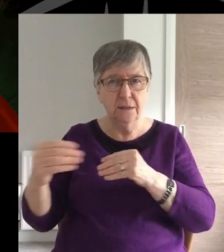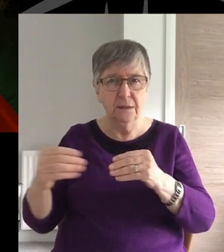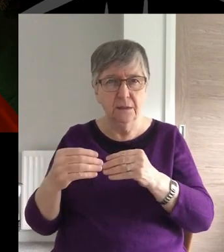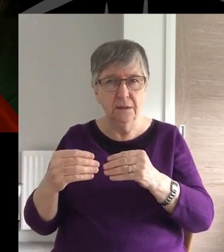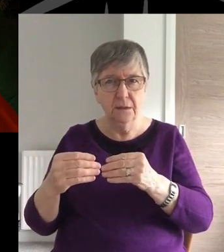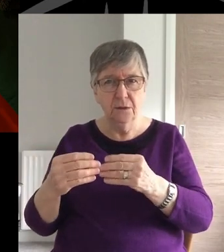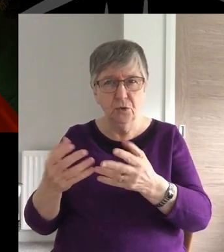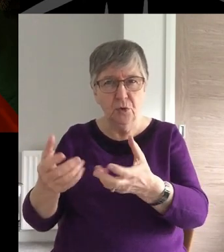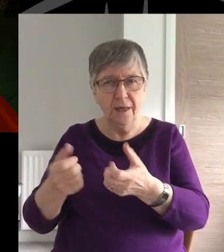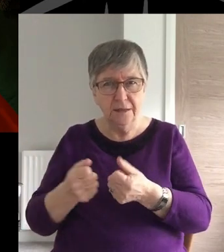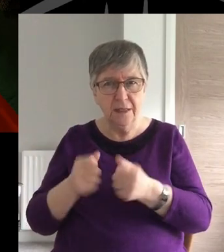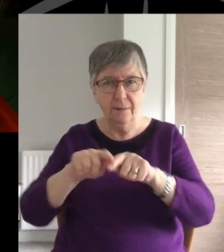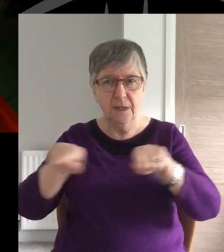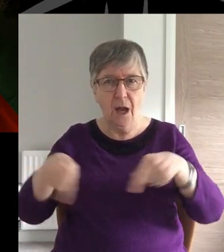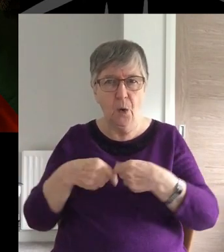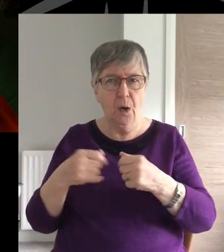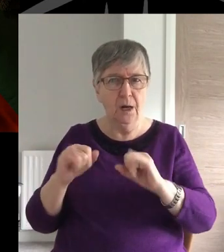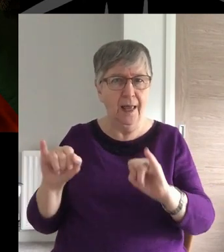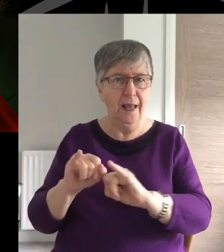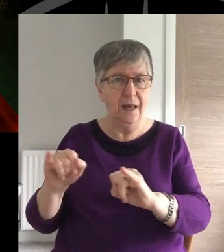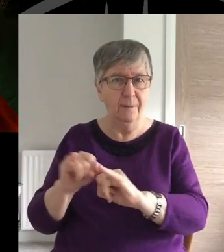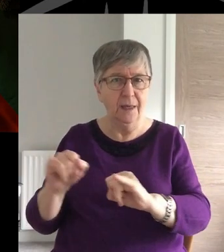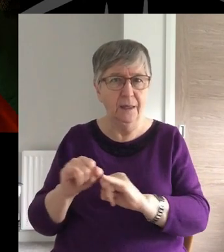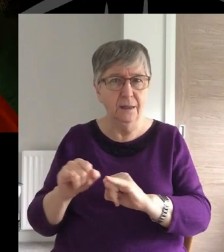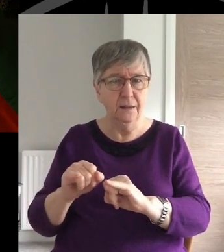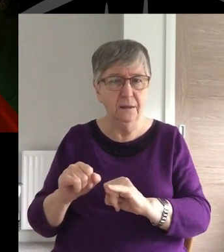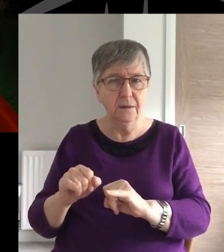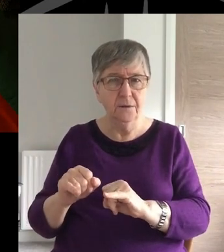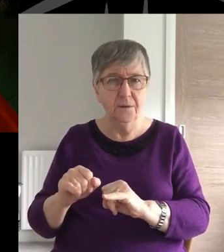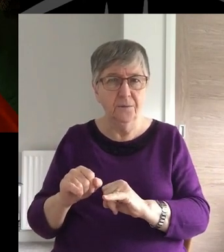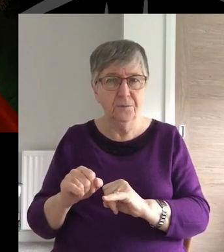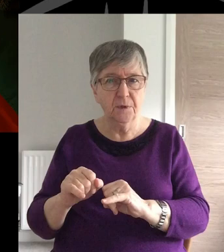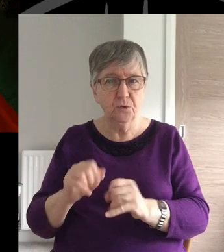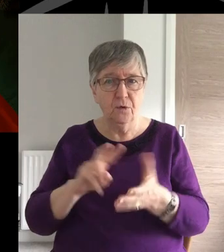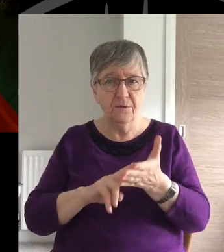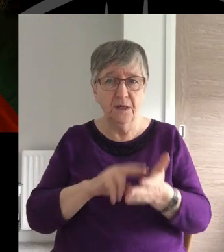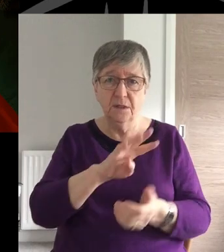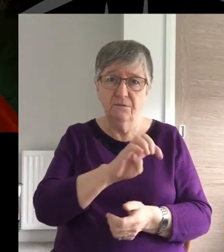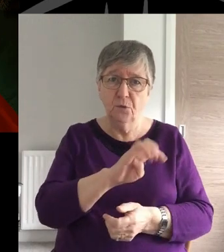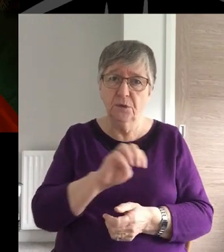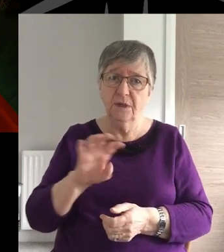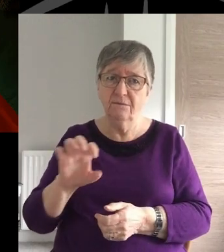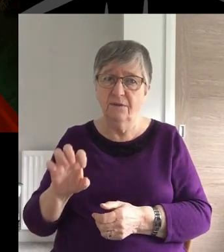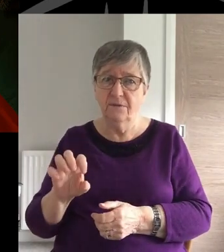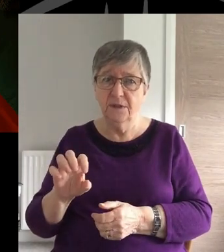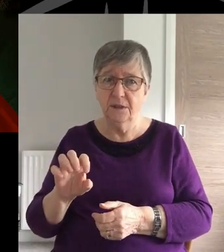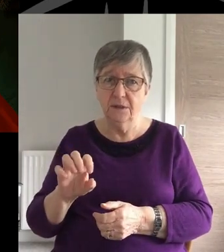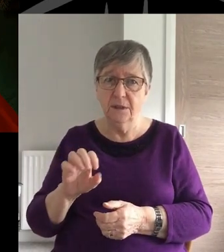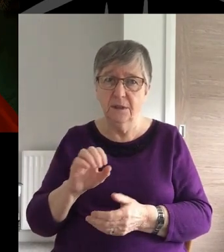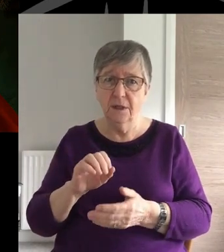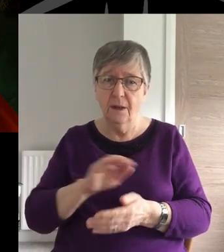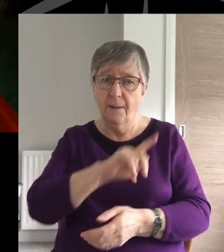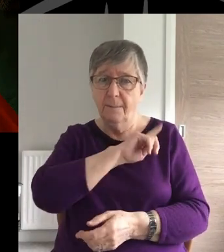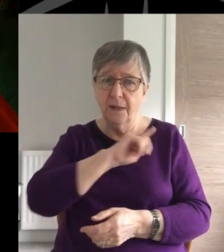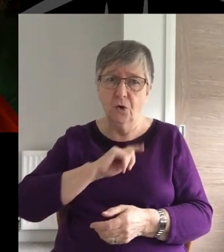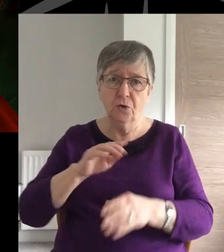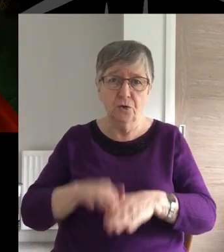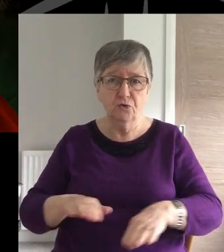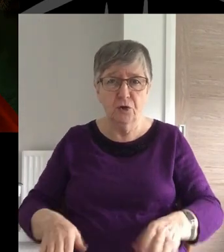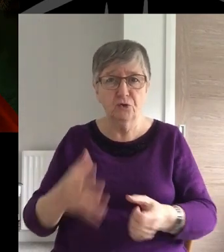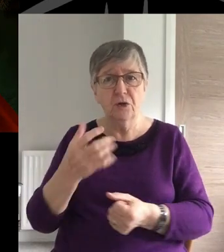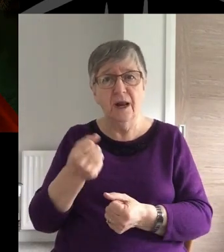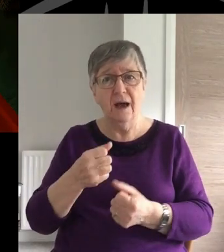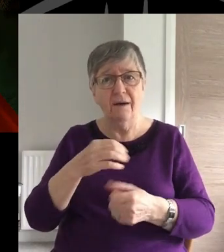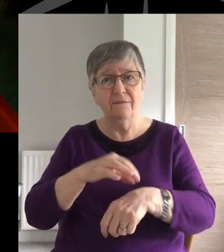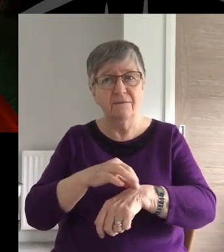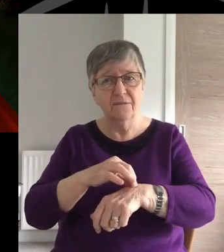on and deal with our enemy. And so verses 14 and 15 of that passage in Hebrews, since the children have flesh